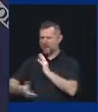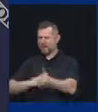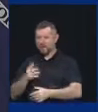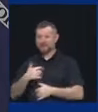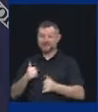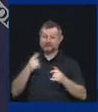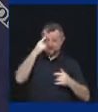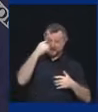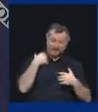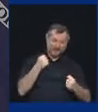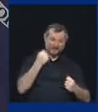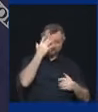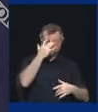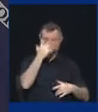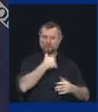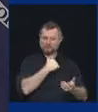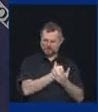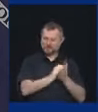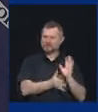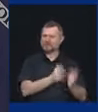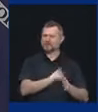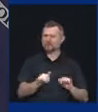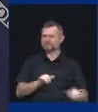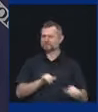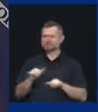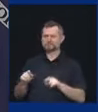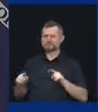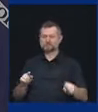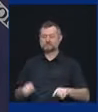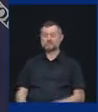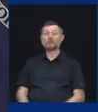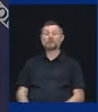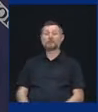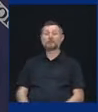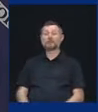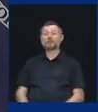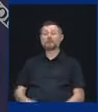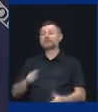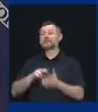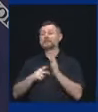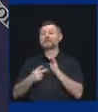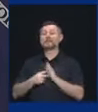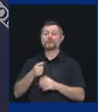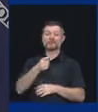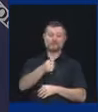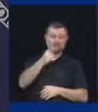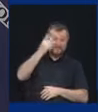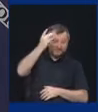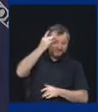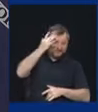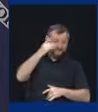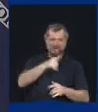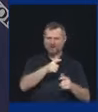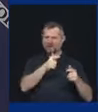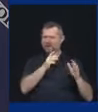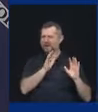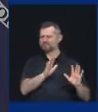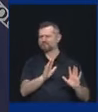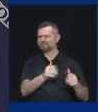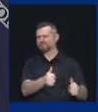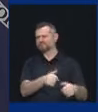you. The compassion is not saying, okay, you're mentally ill. You can sleep there on